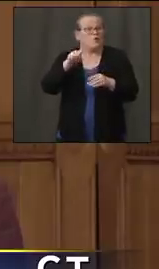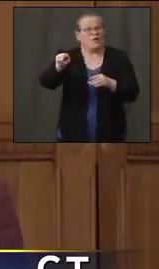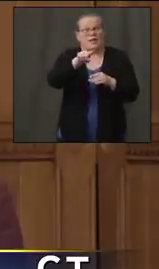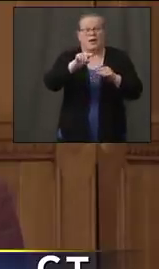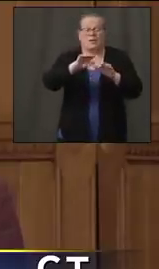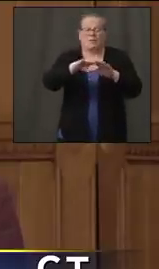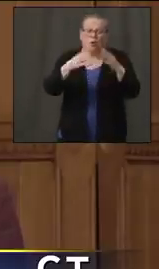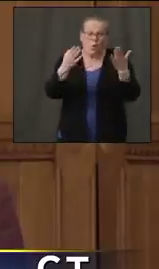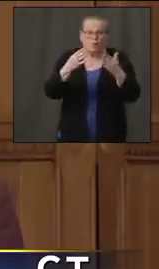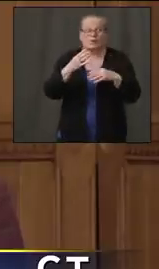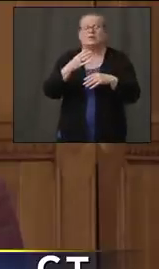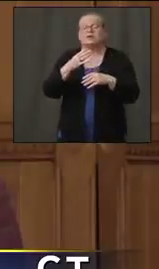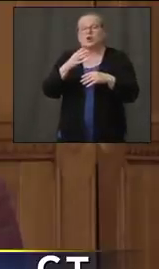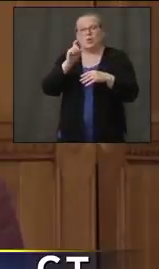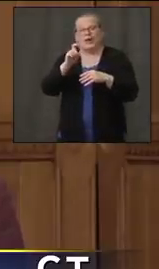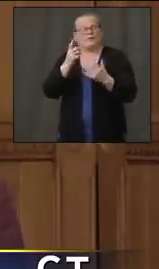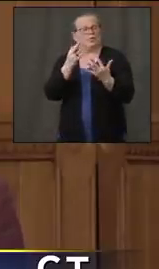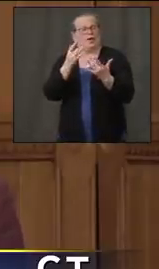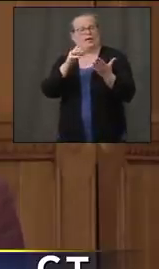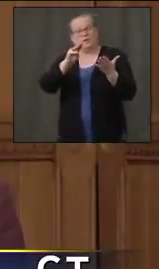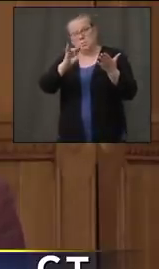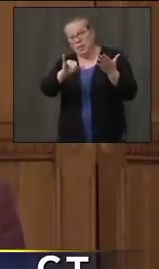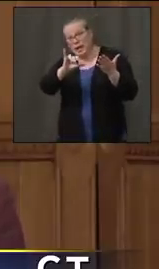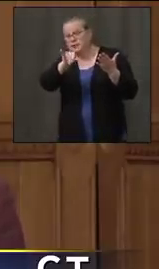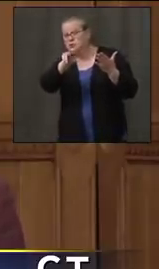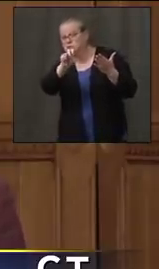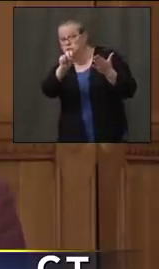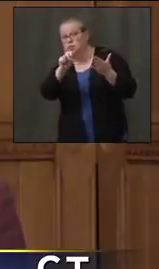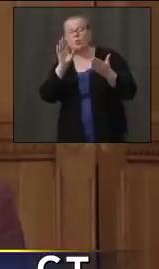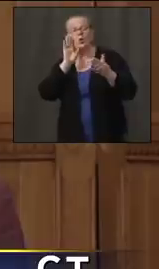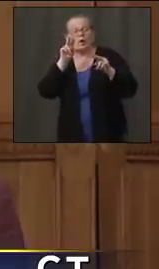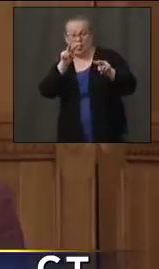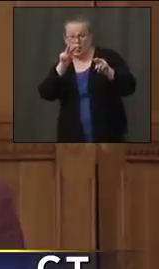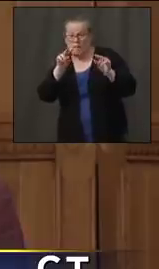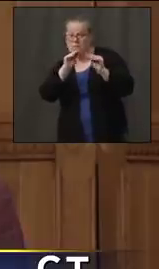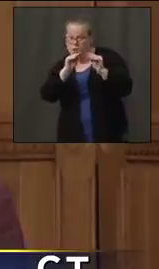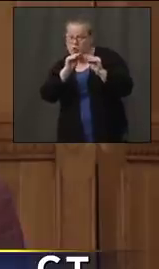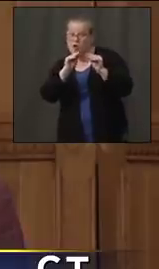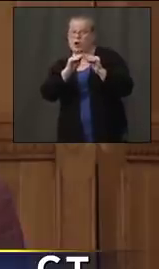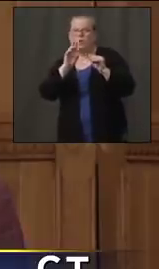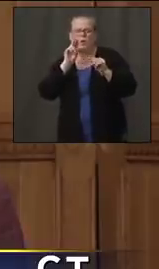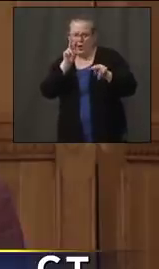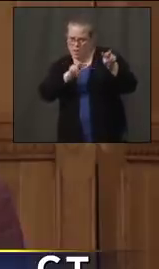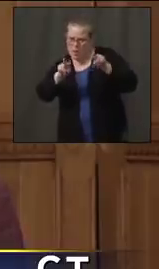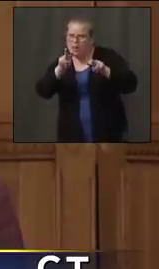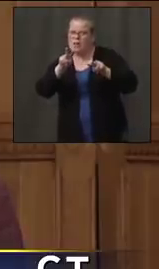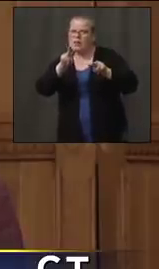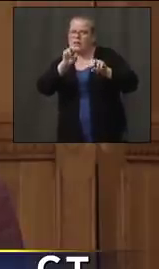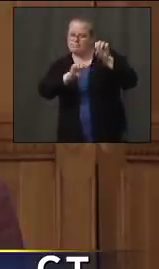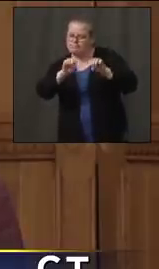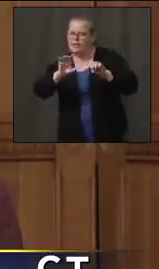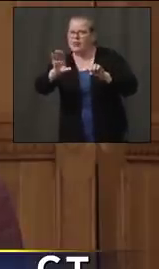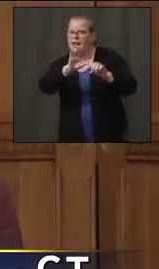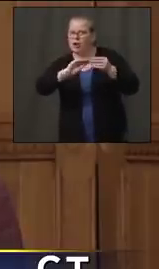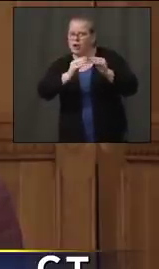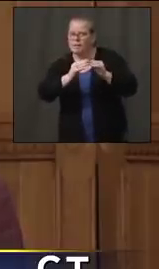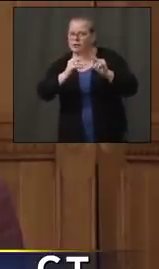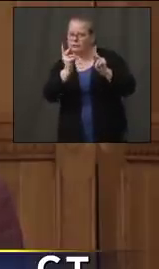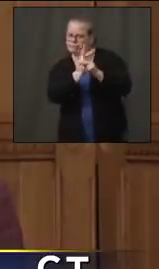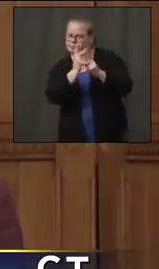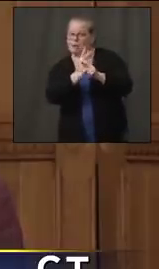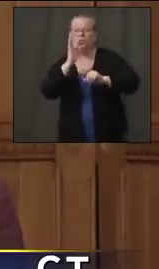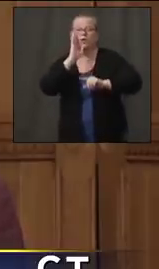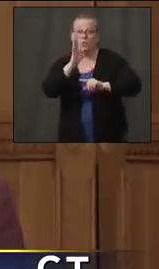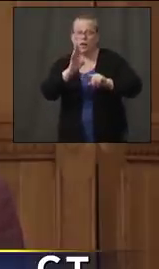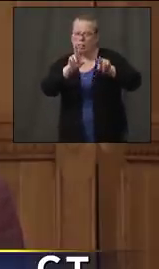here as we embark in late May and early June, and we'll report back. But right now it's just too early to tell. But my expectation is that this is going to happen